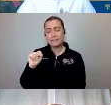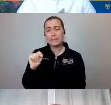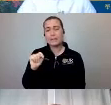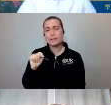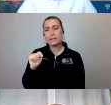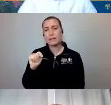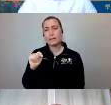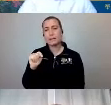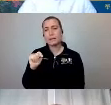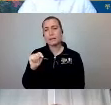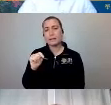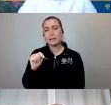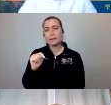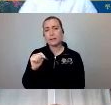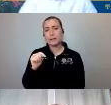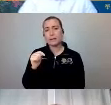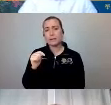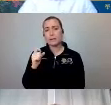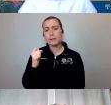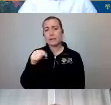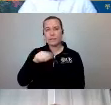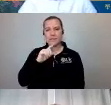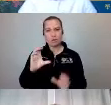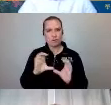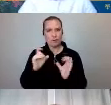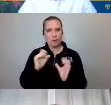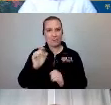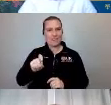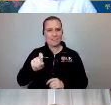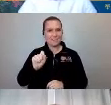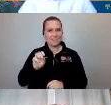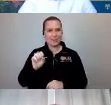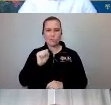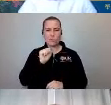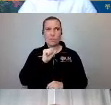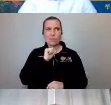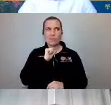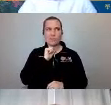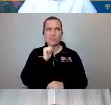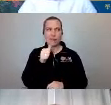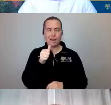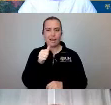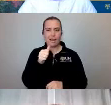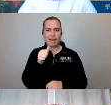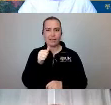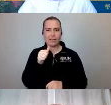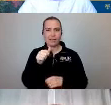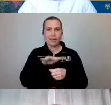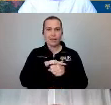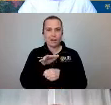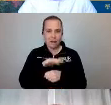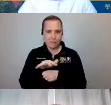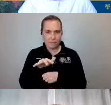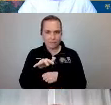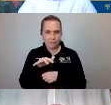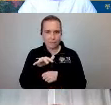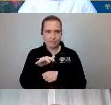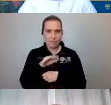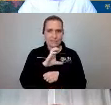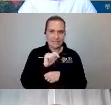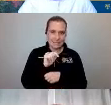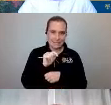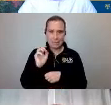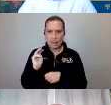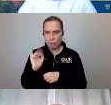this is a certificate of need state, so there's not an excess of imaging CT and MRI machines in the state. We keep them to